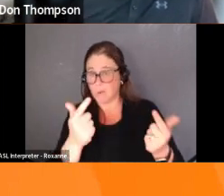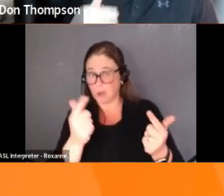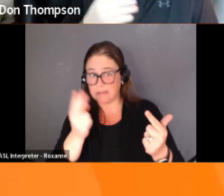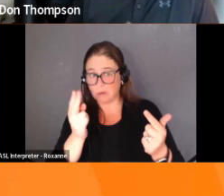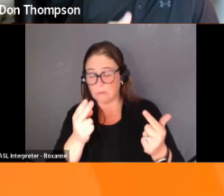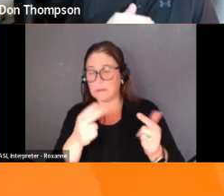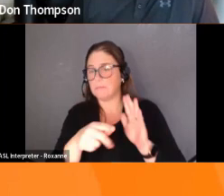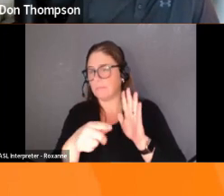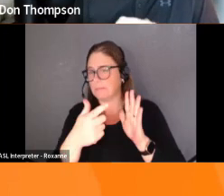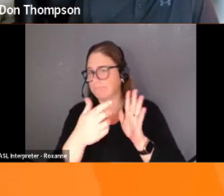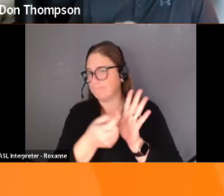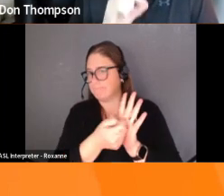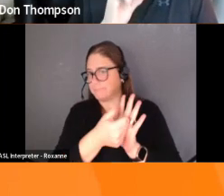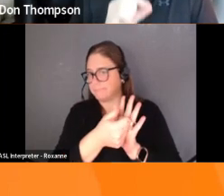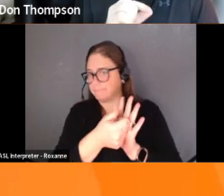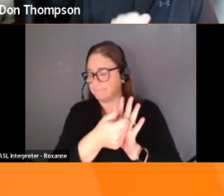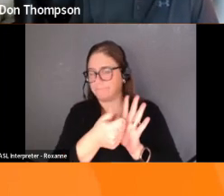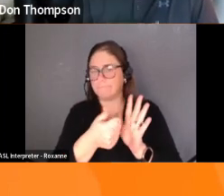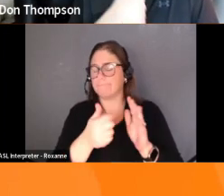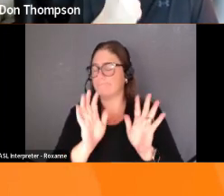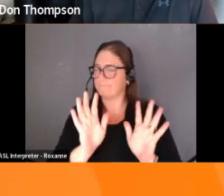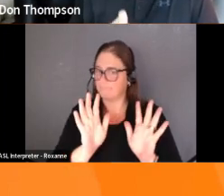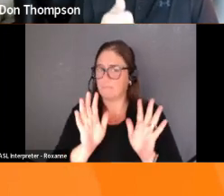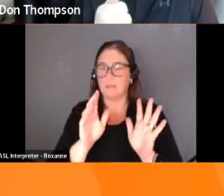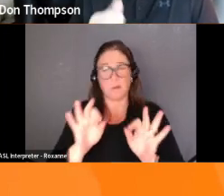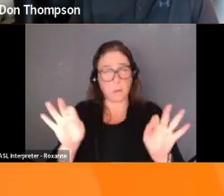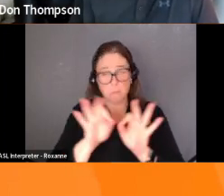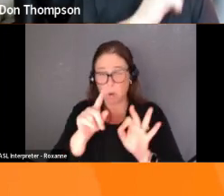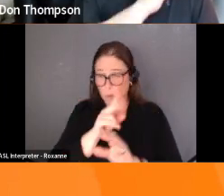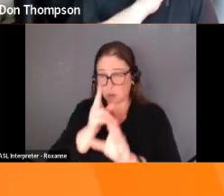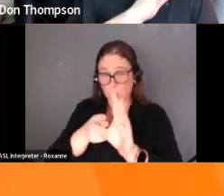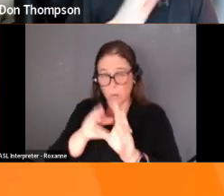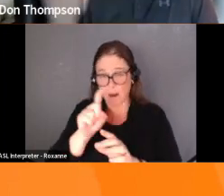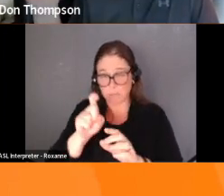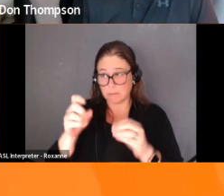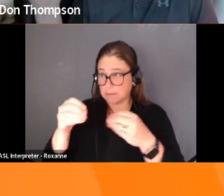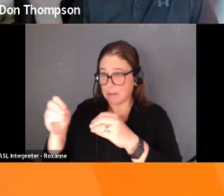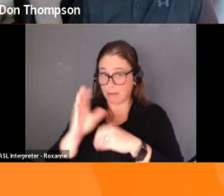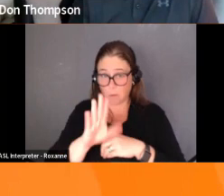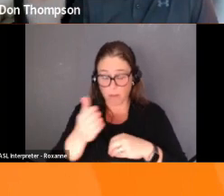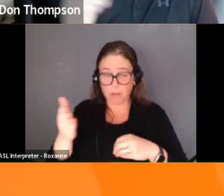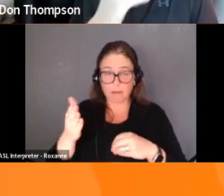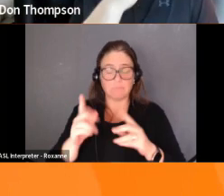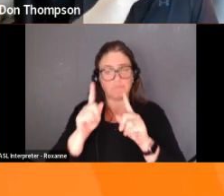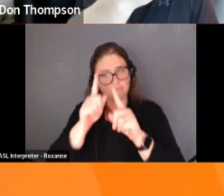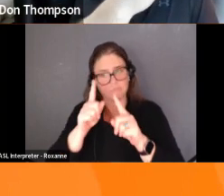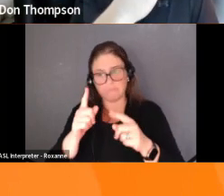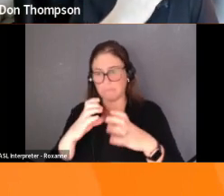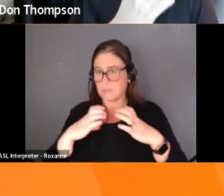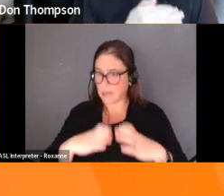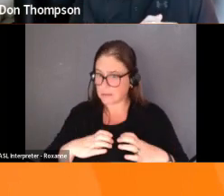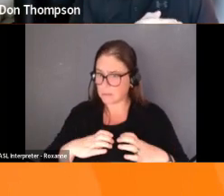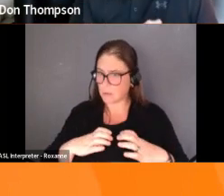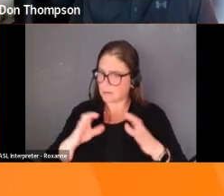Okay. So we need to make sure that we're focused on the customer with great customer service, great descriptions, great